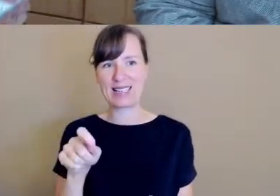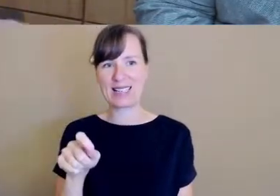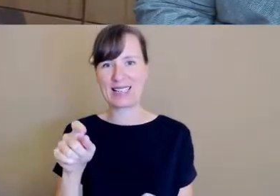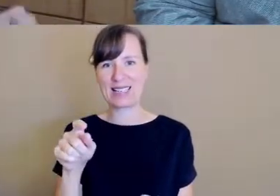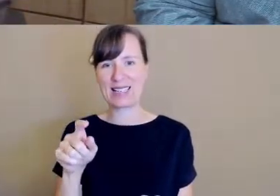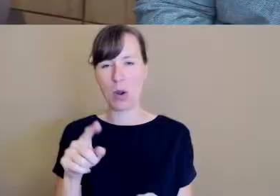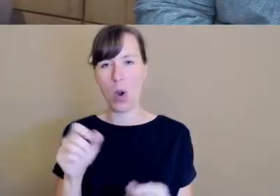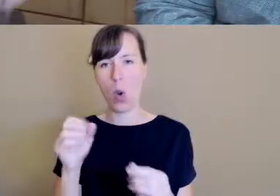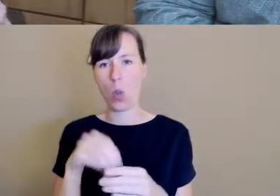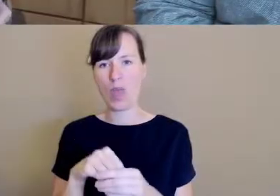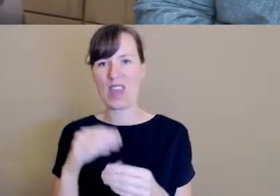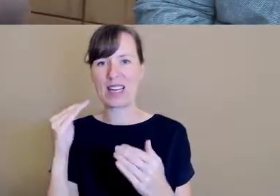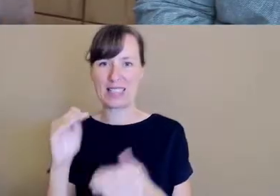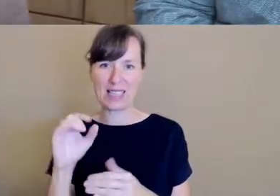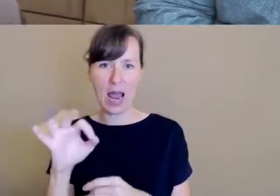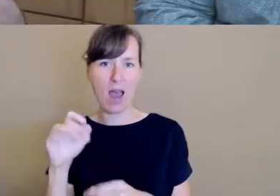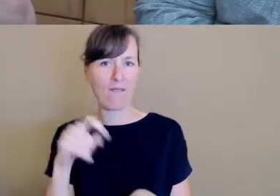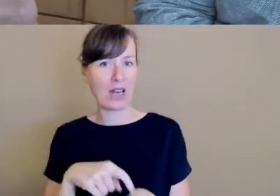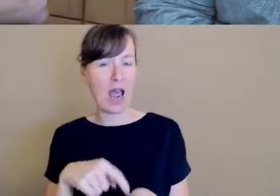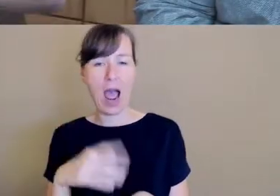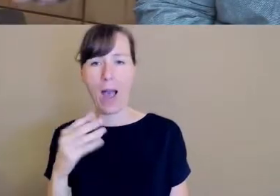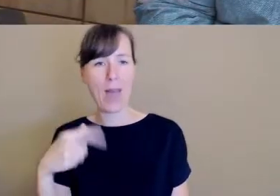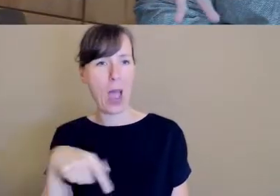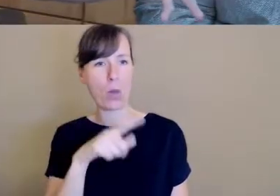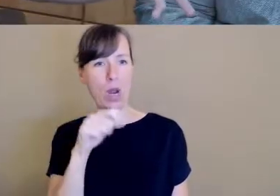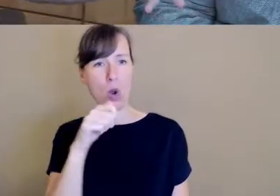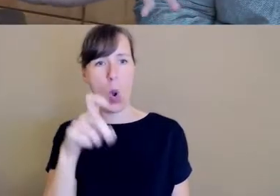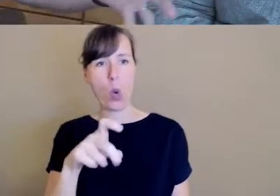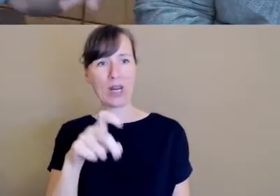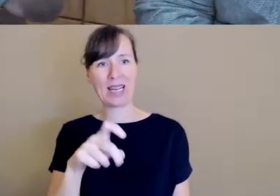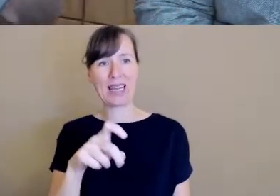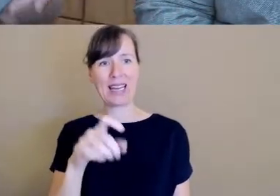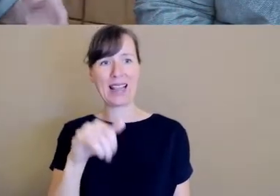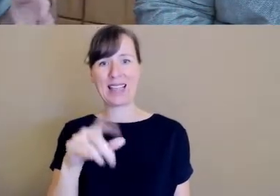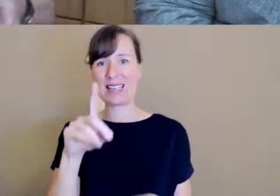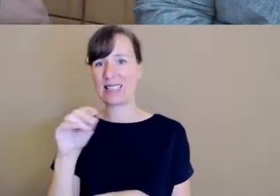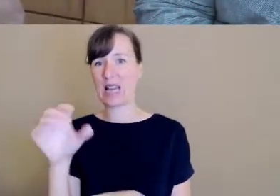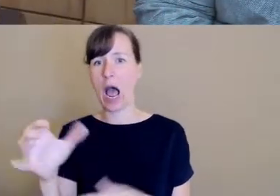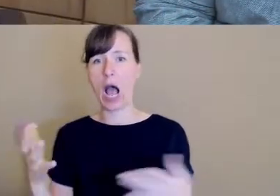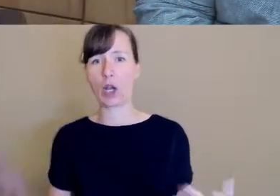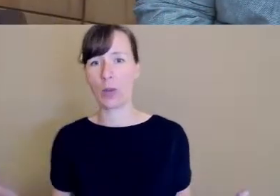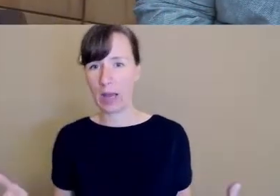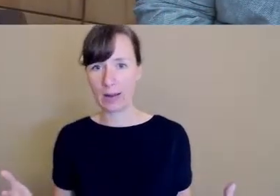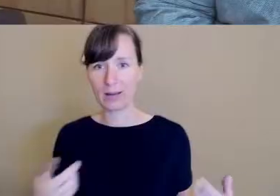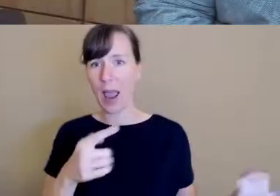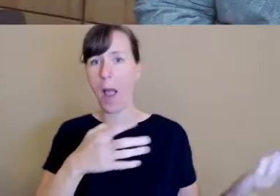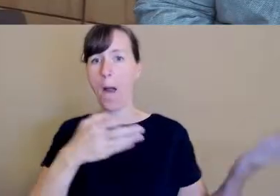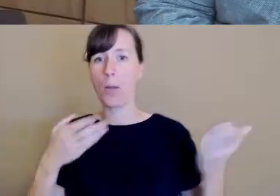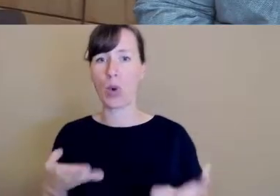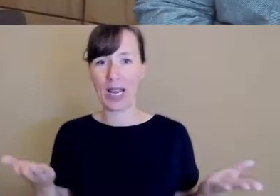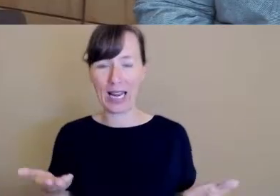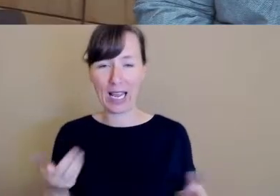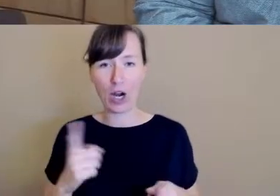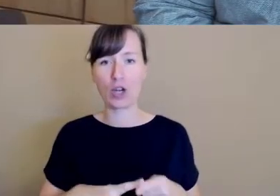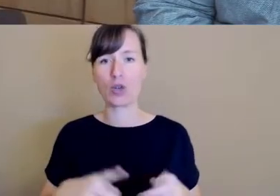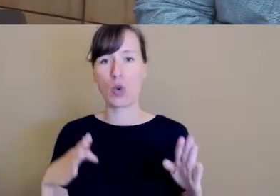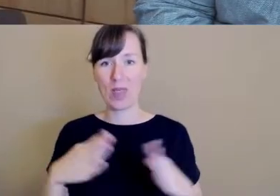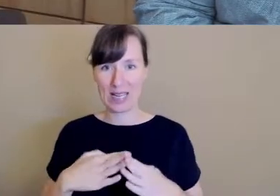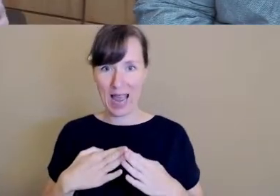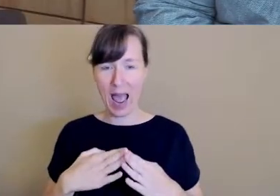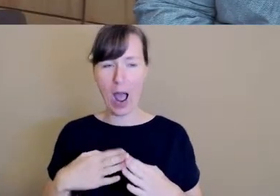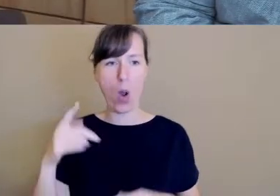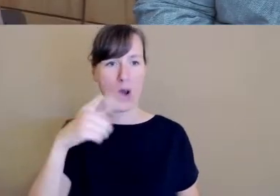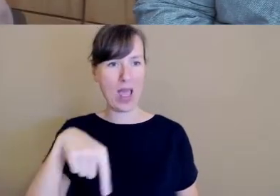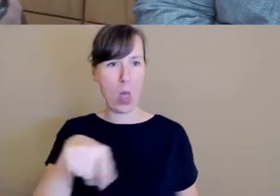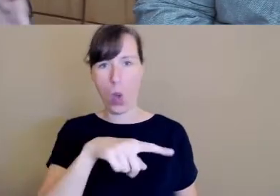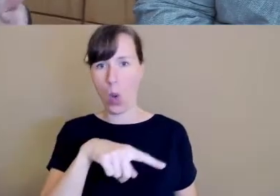document because we sit with this body and we deliberate and we bring it to the town administrator, and